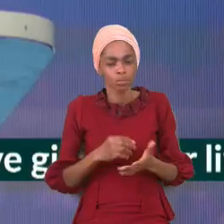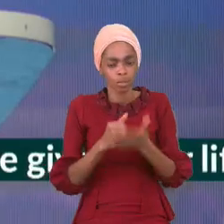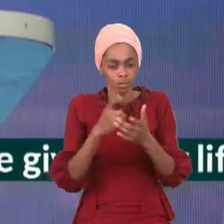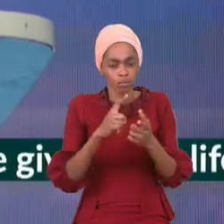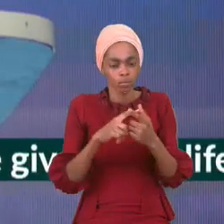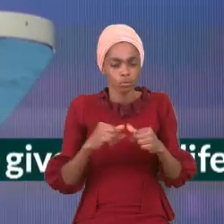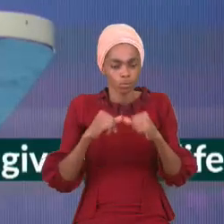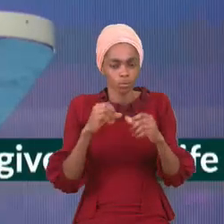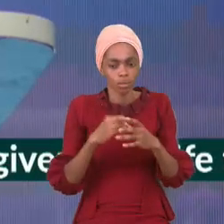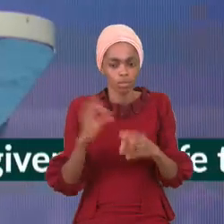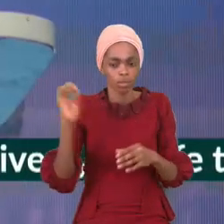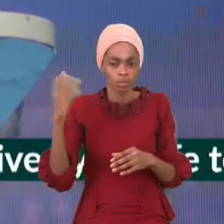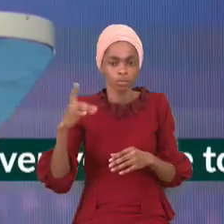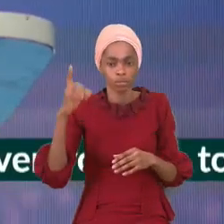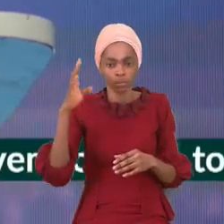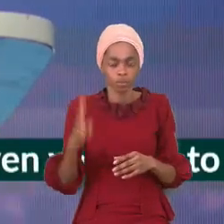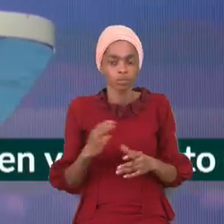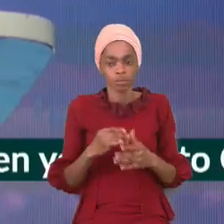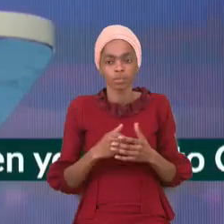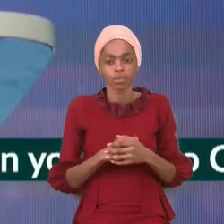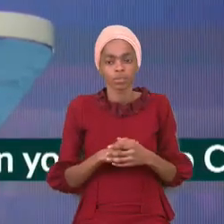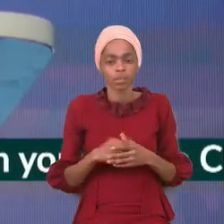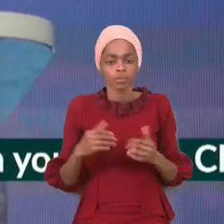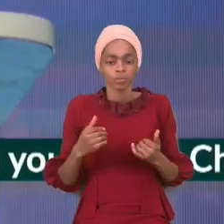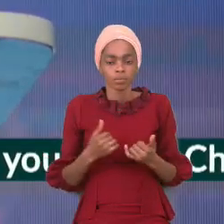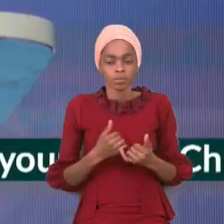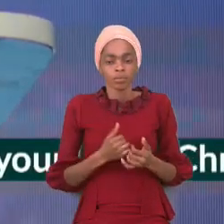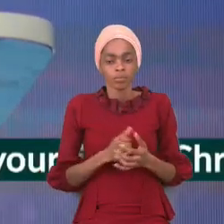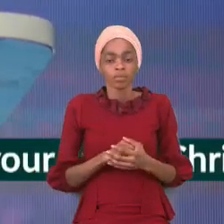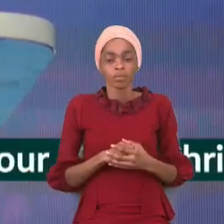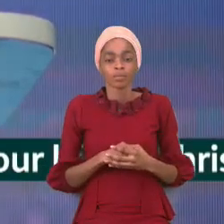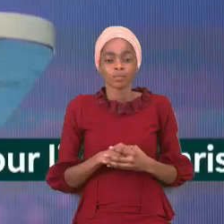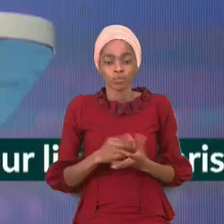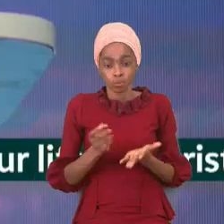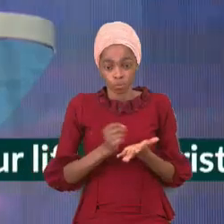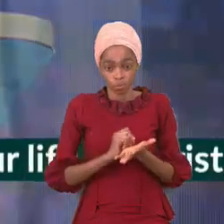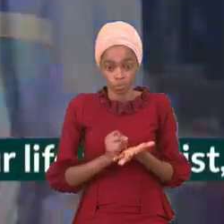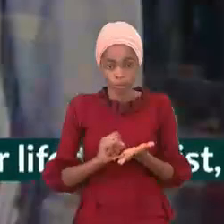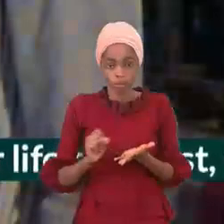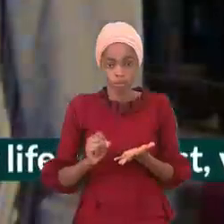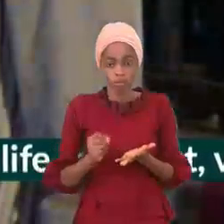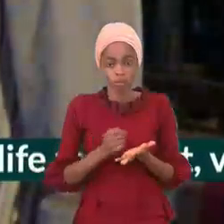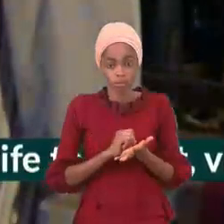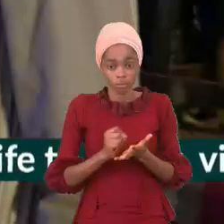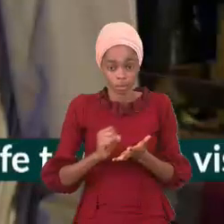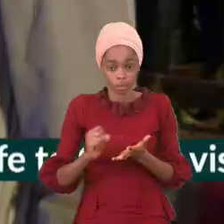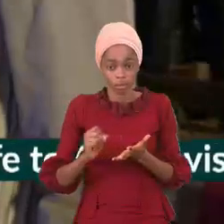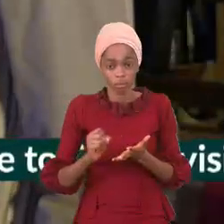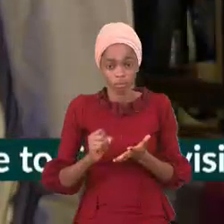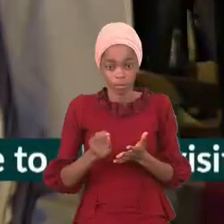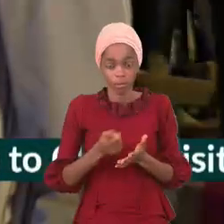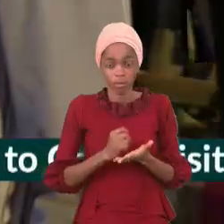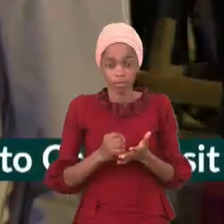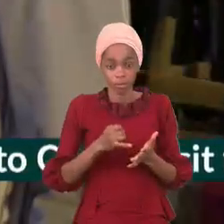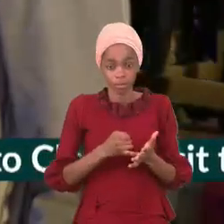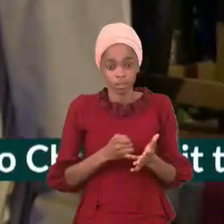of God. Our officiating minister can come right now to help us with the counseling.